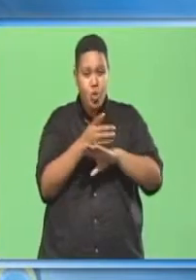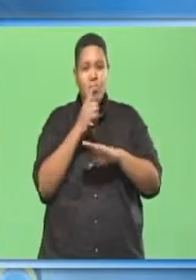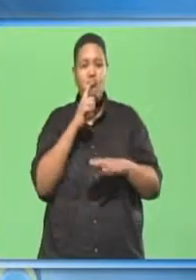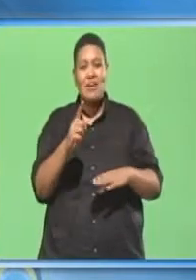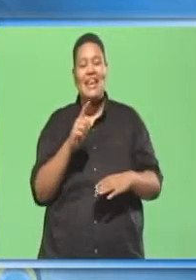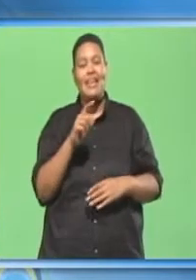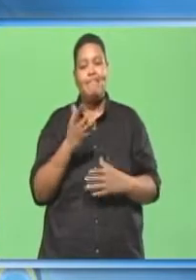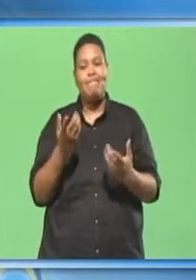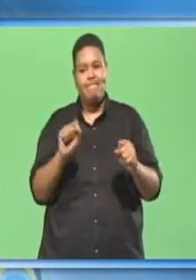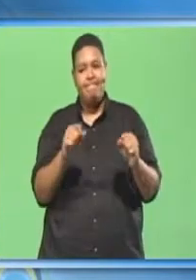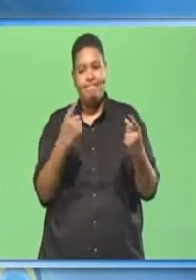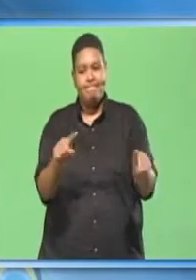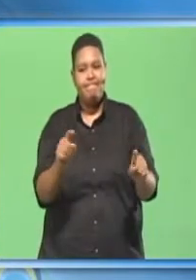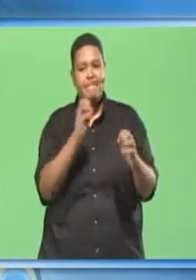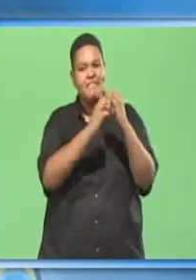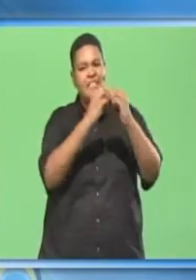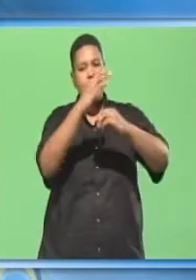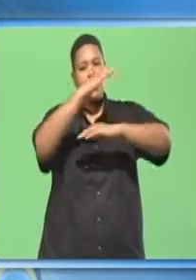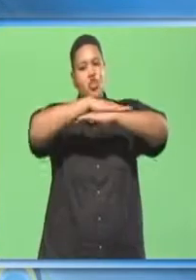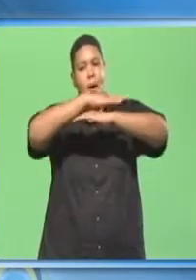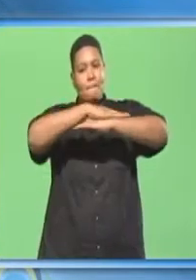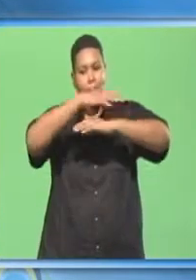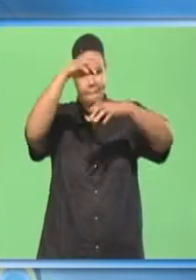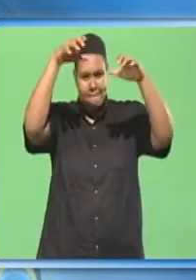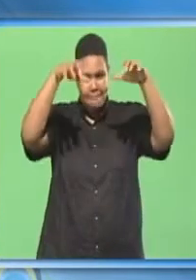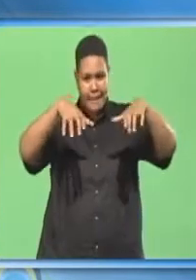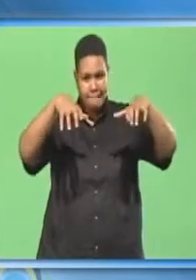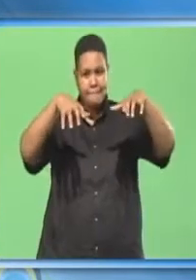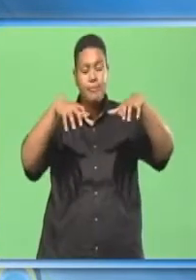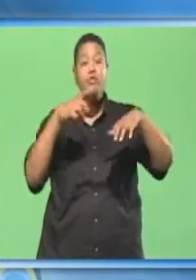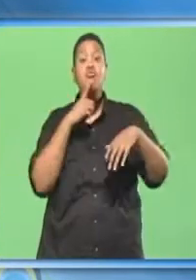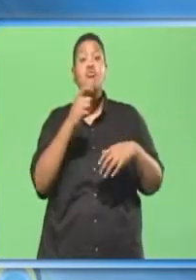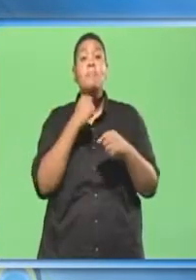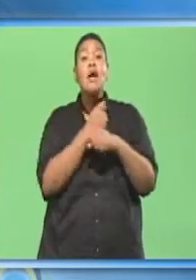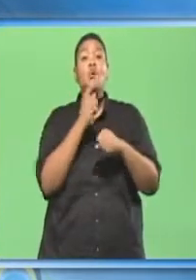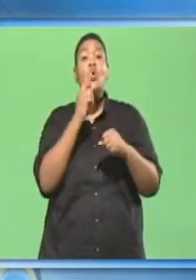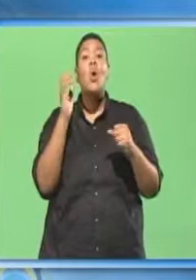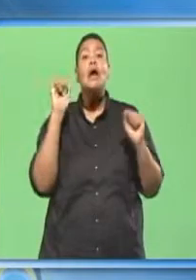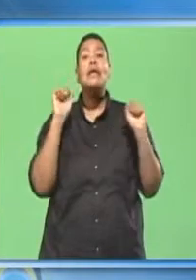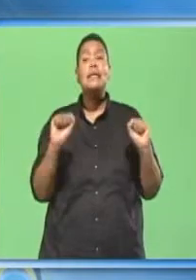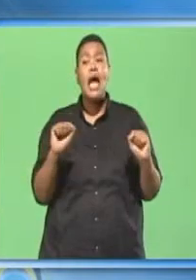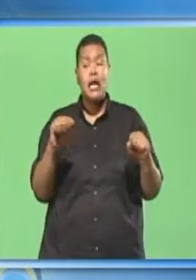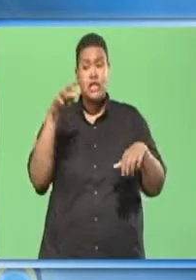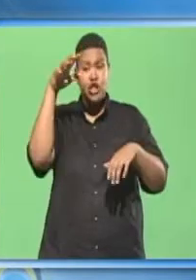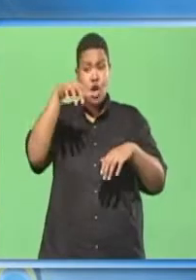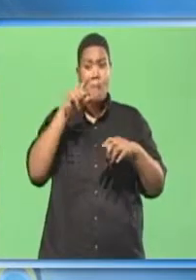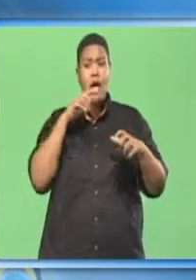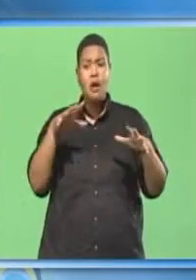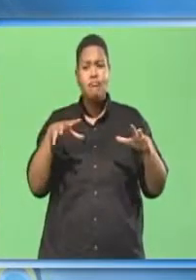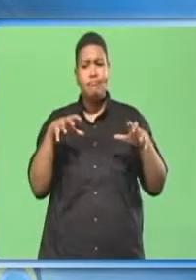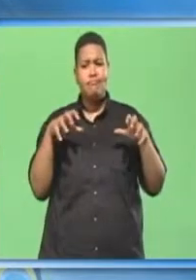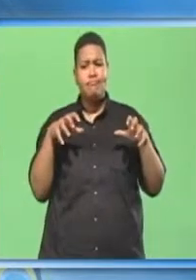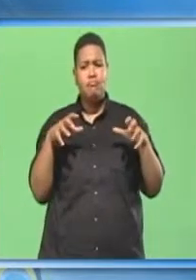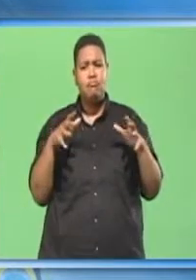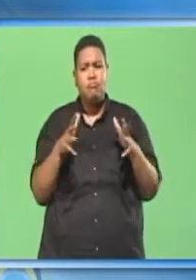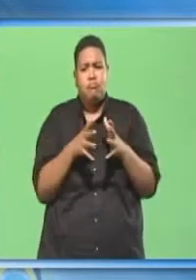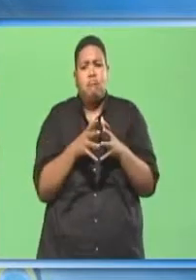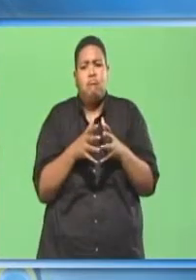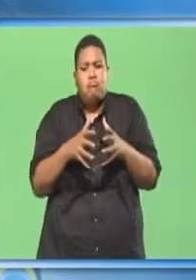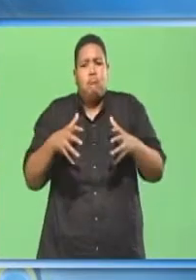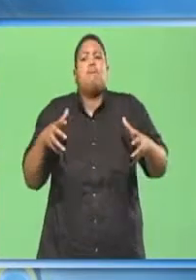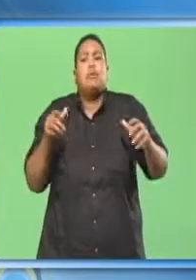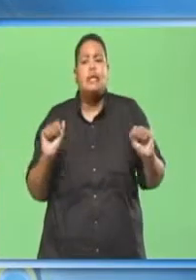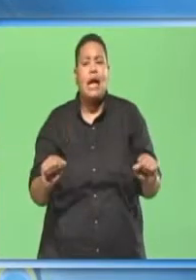negligible. Fixing the top. To account for shrinkage of the solid top, the front will be screwed to the